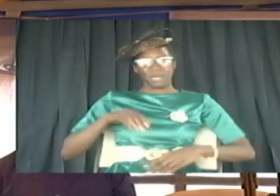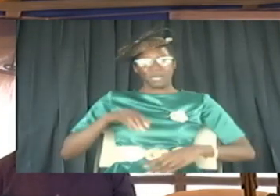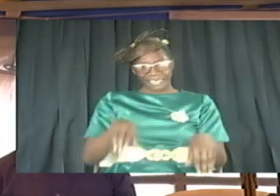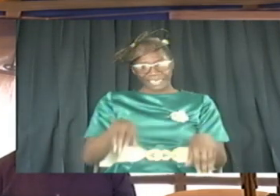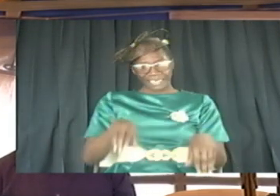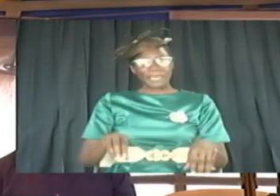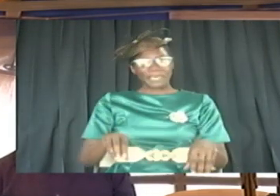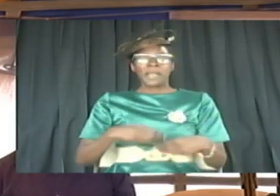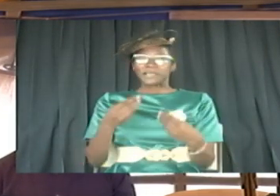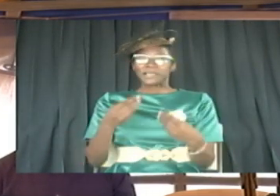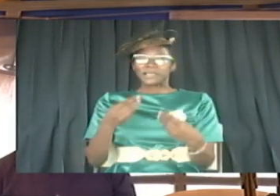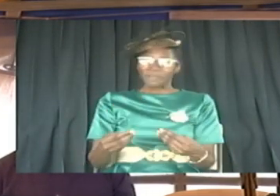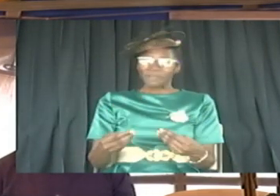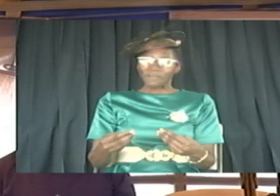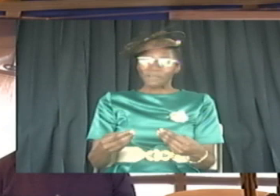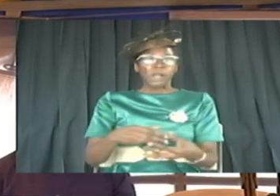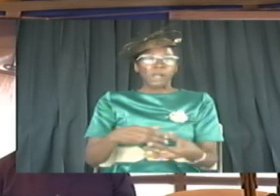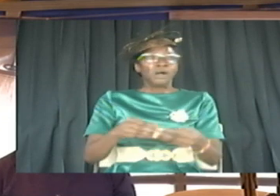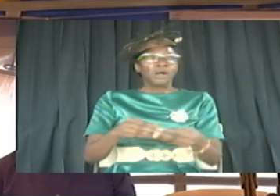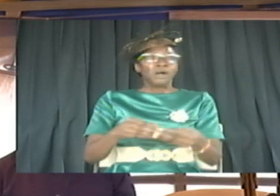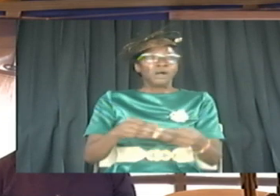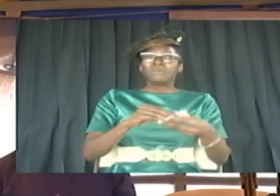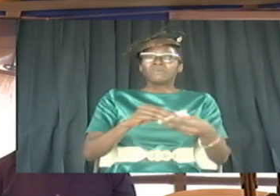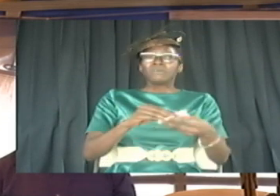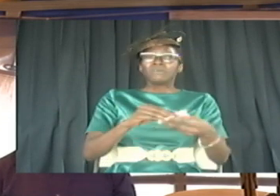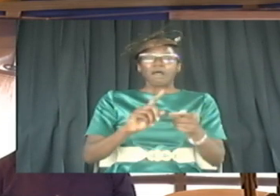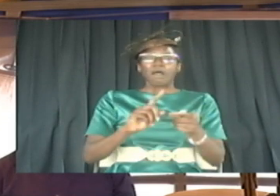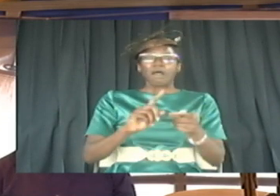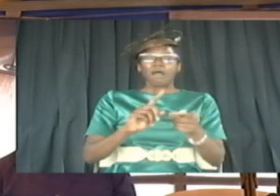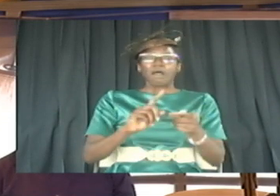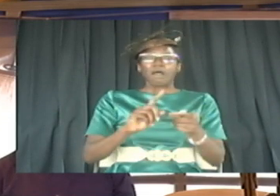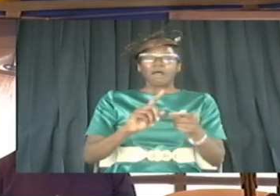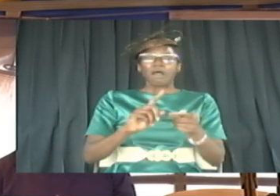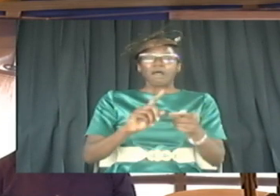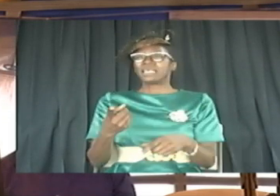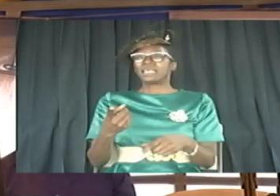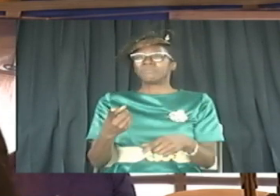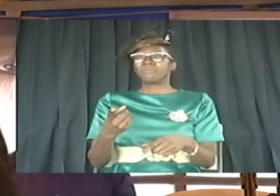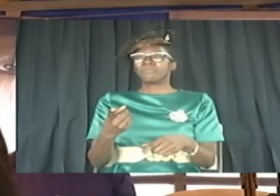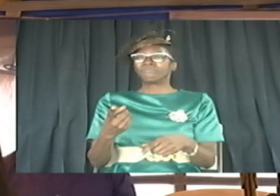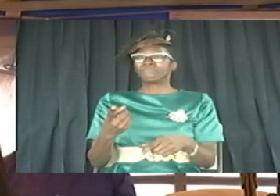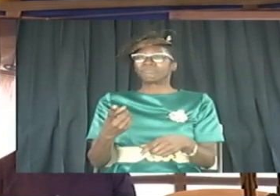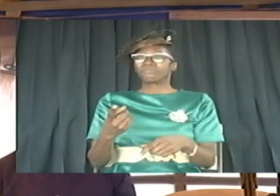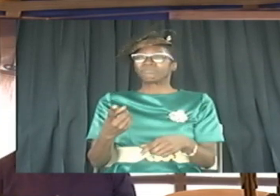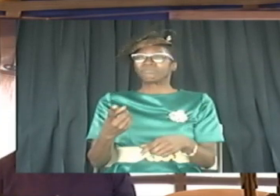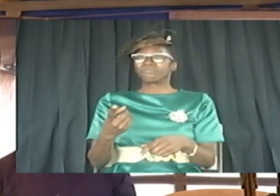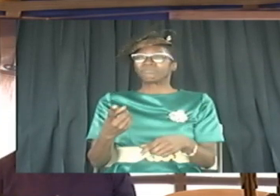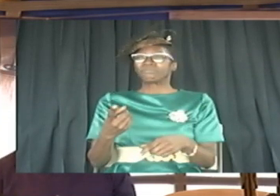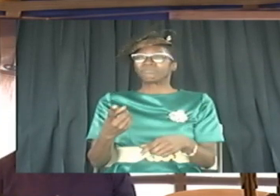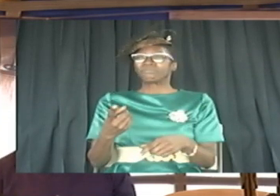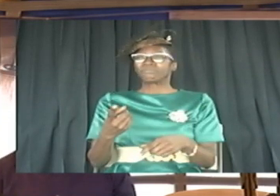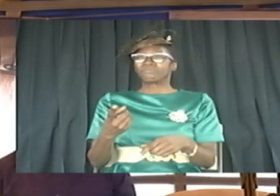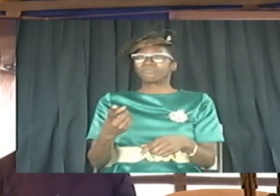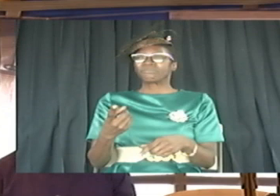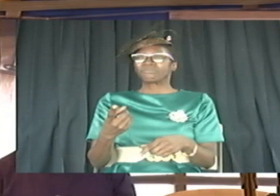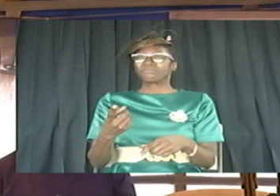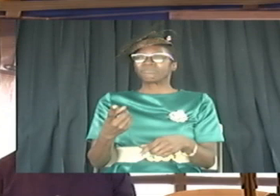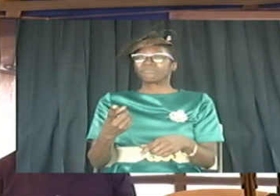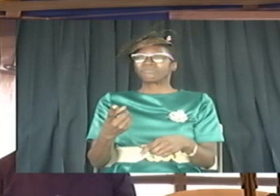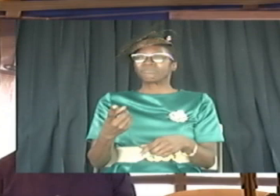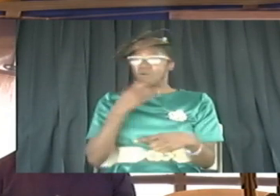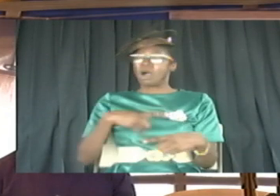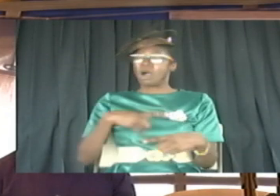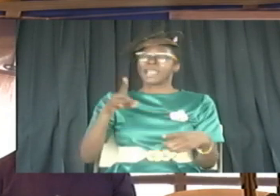him counsel or advice to say, God, you're doing it the wrong way, or Father God, you